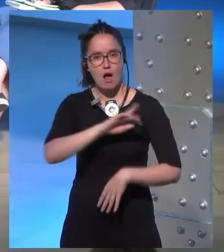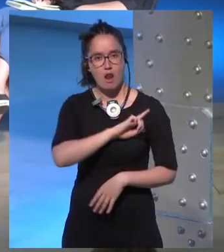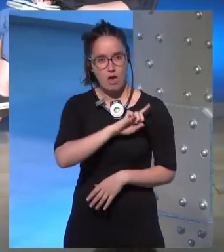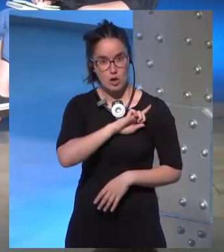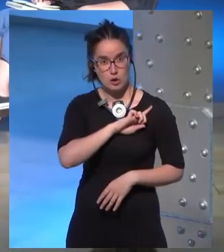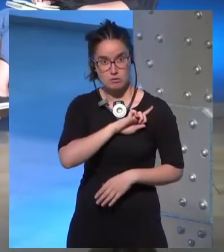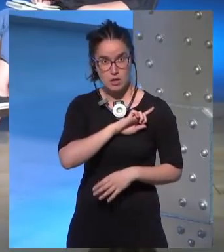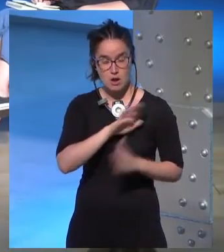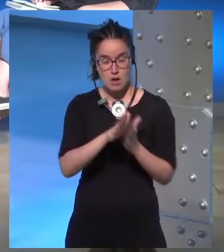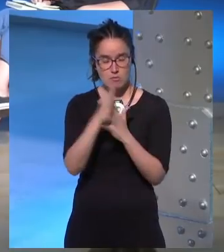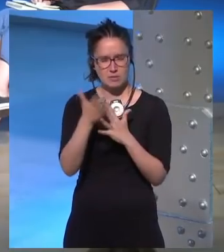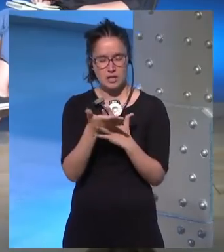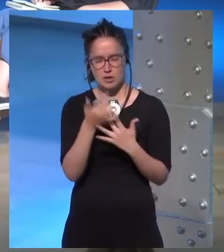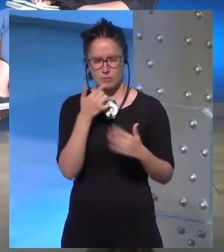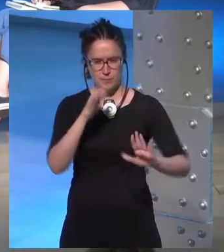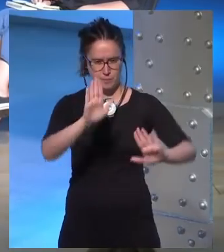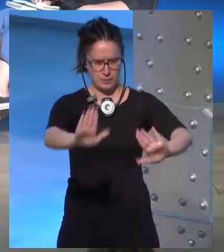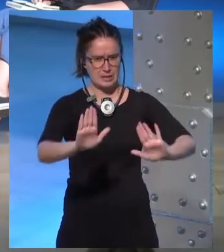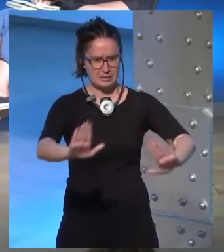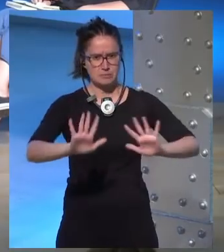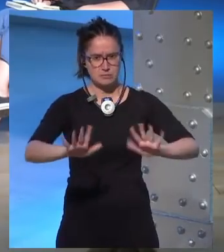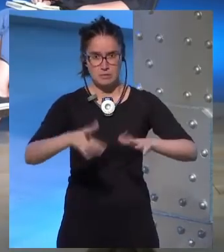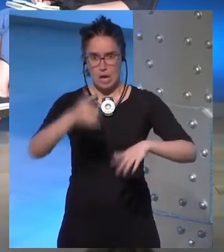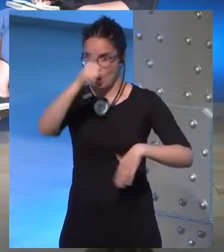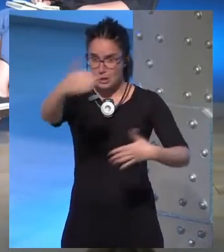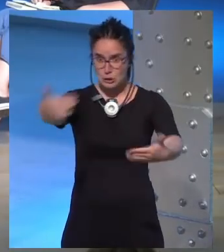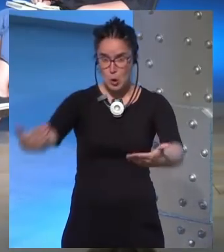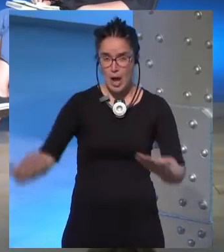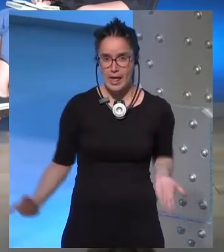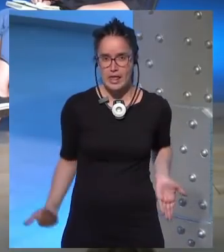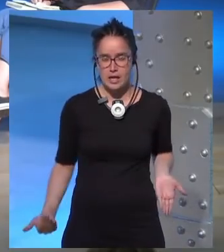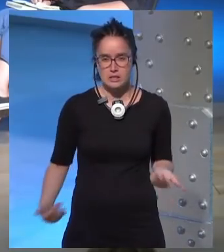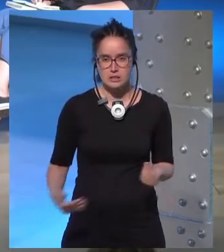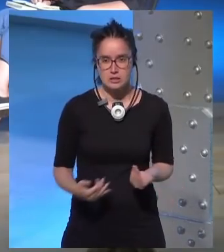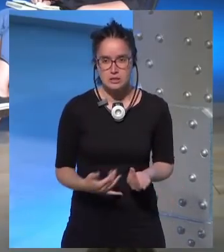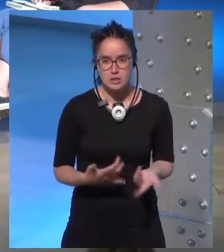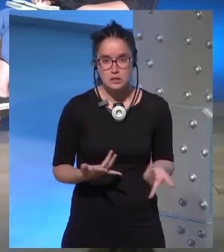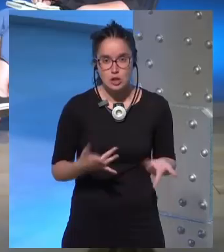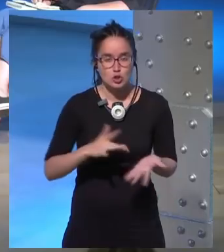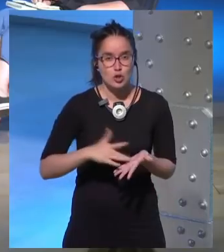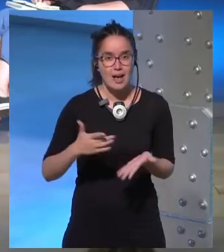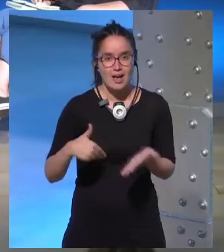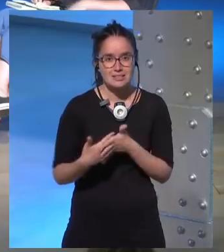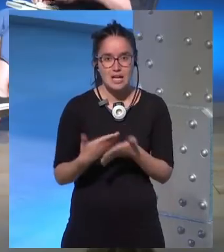world? It takes them a while. Even my editor, he was writing up the offer.